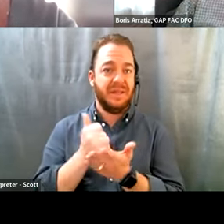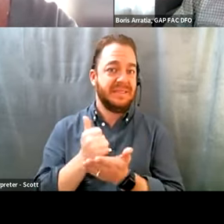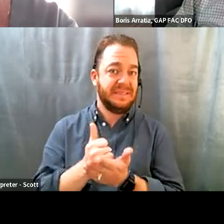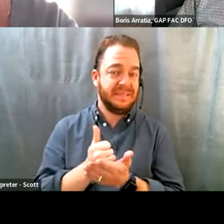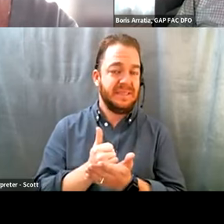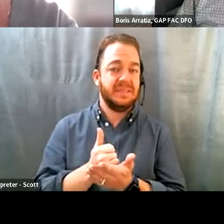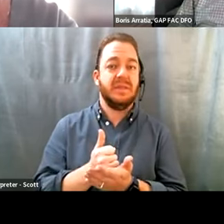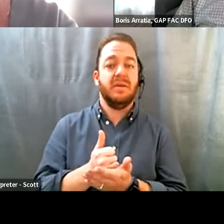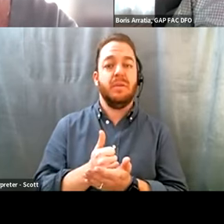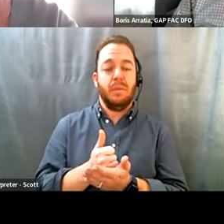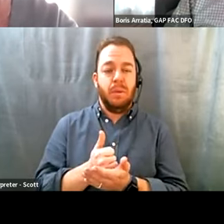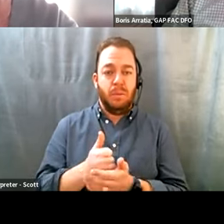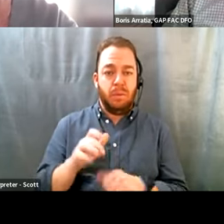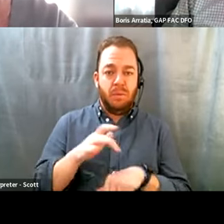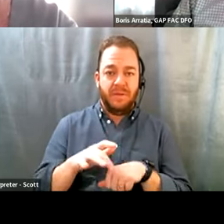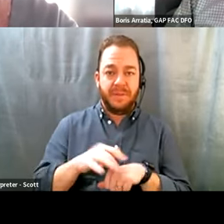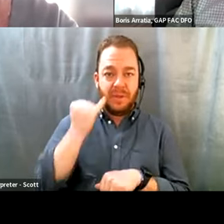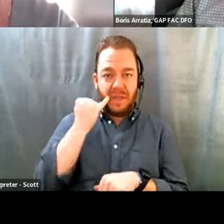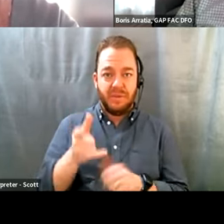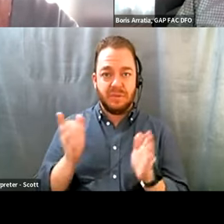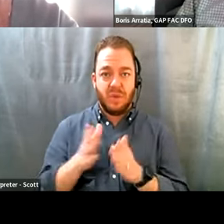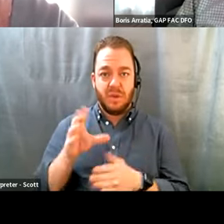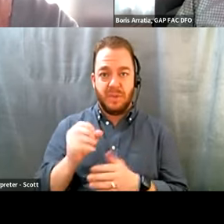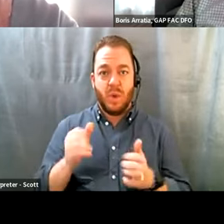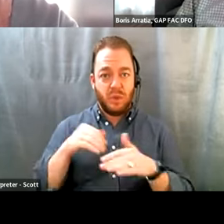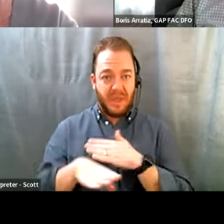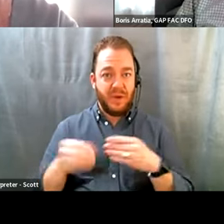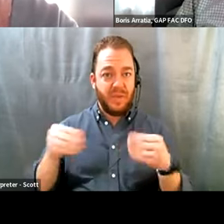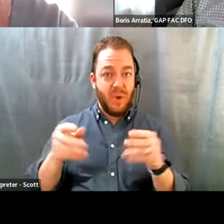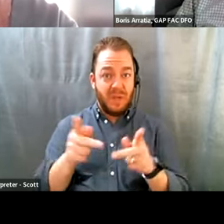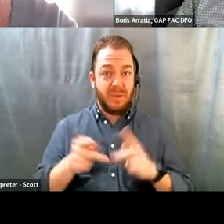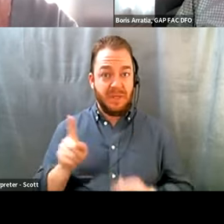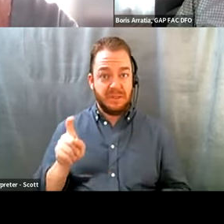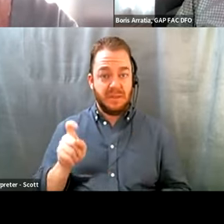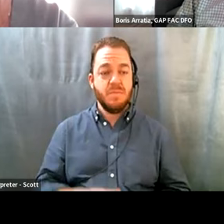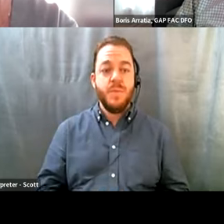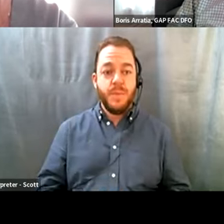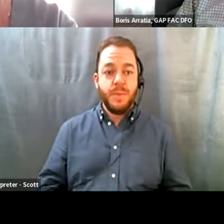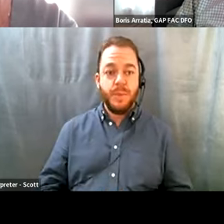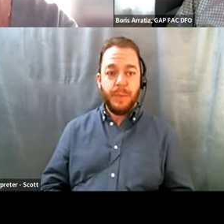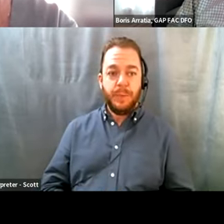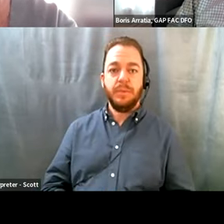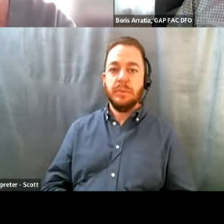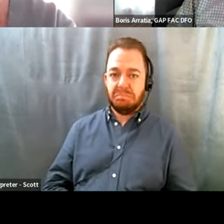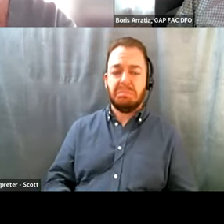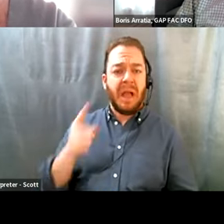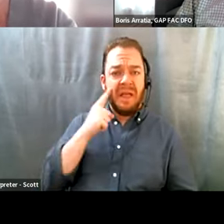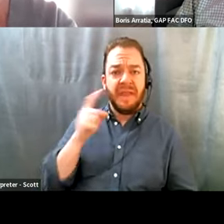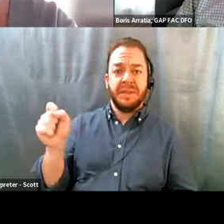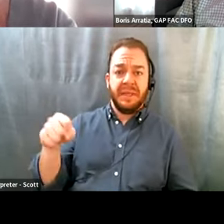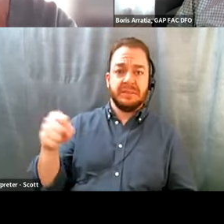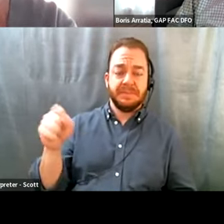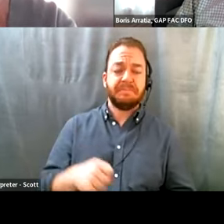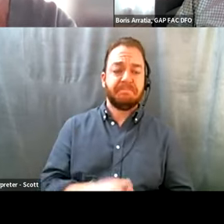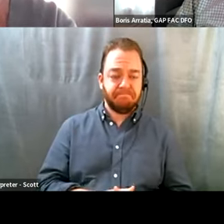would be available if these small firms wanted to enter the marketplace? Yeah, I think certainly.